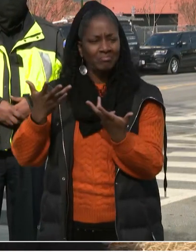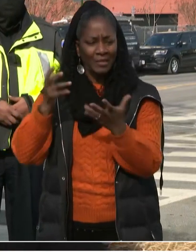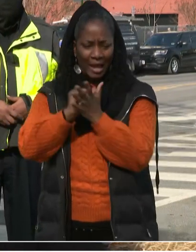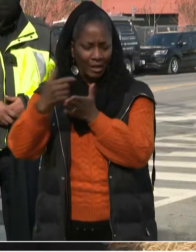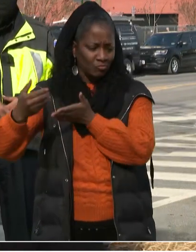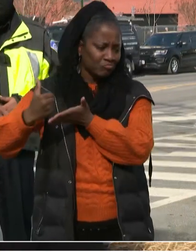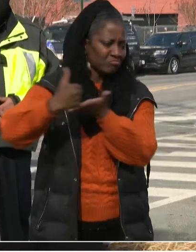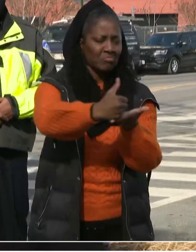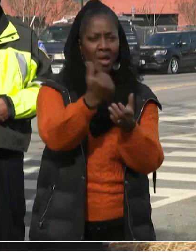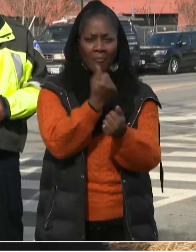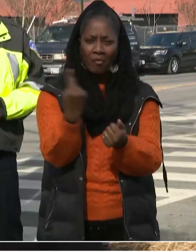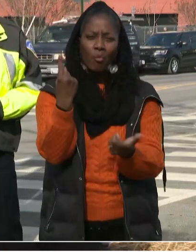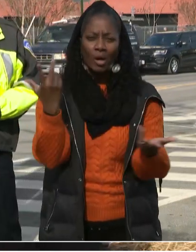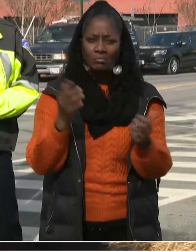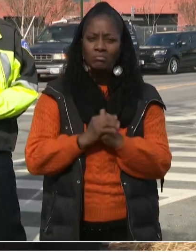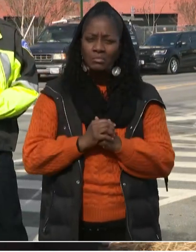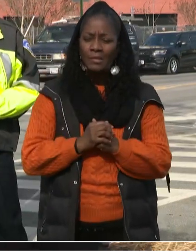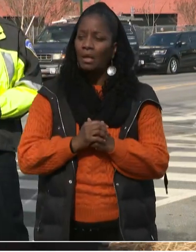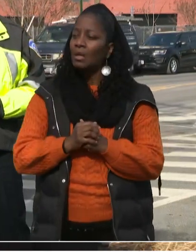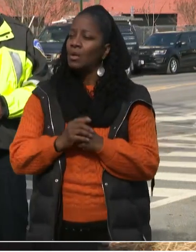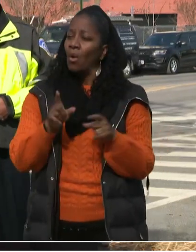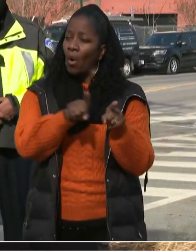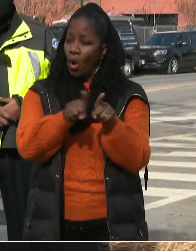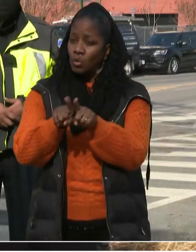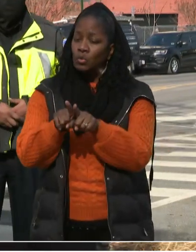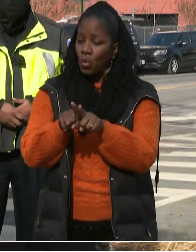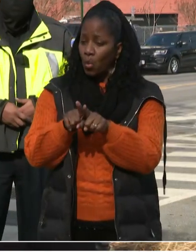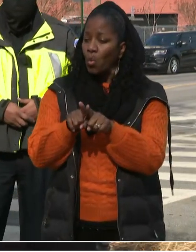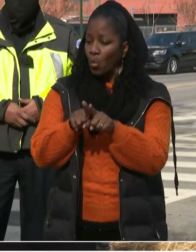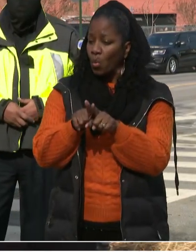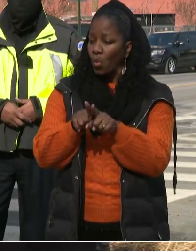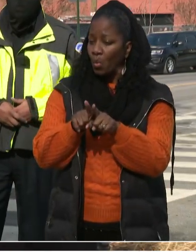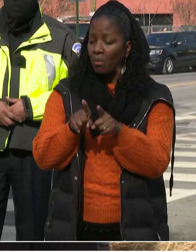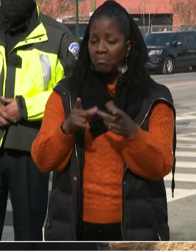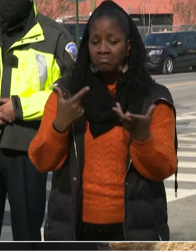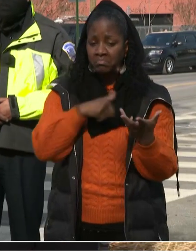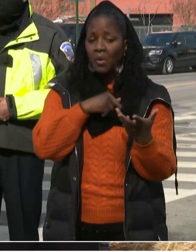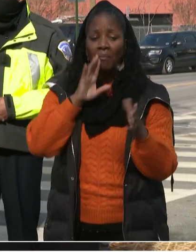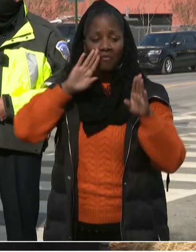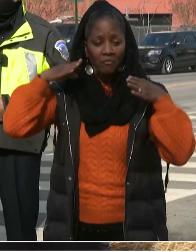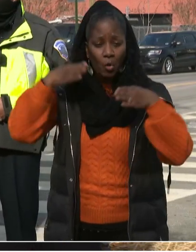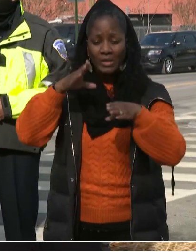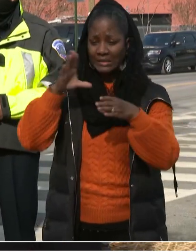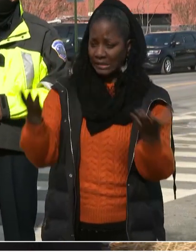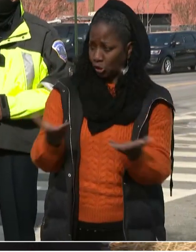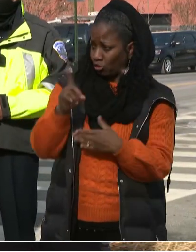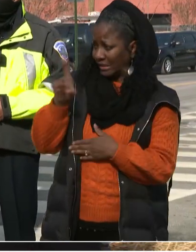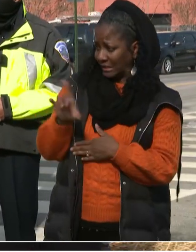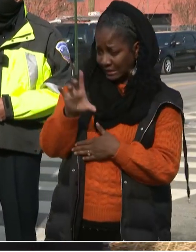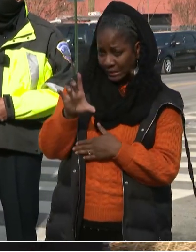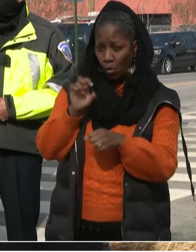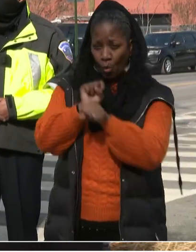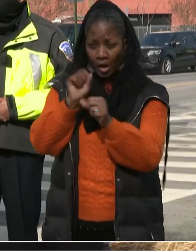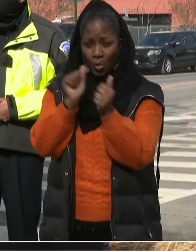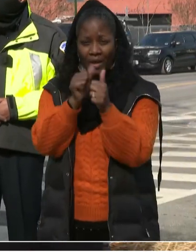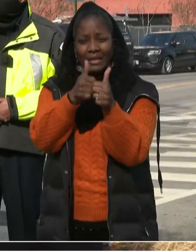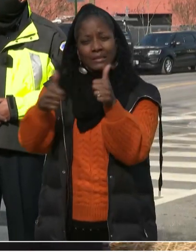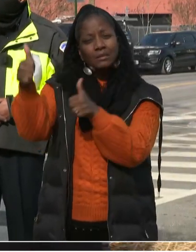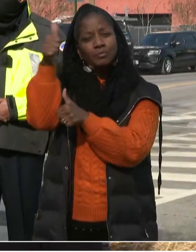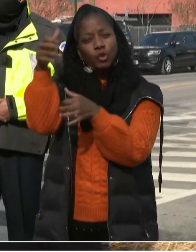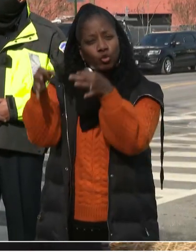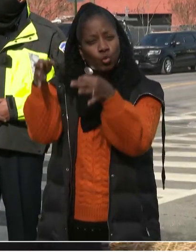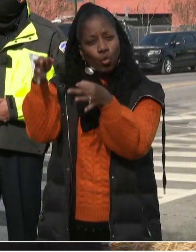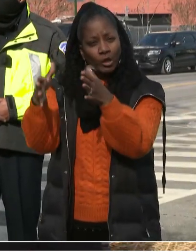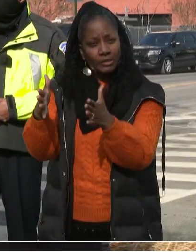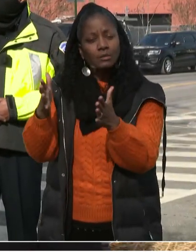to help everybody. We've also been very focused in the district on working with the Superior Court.